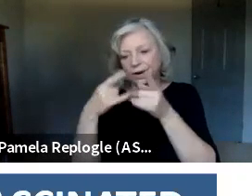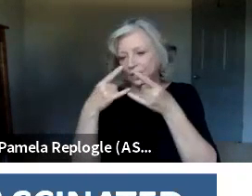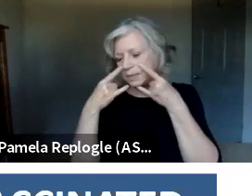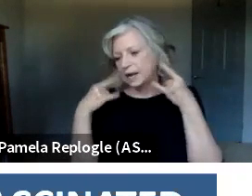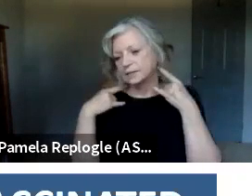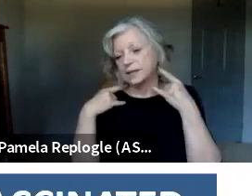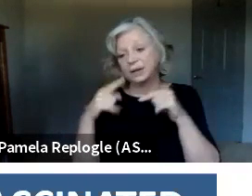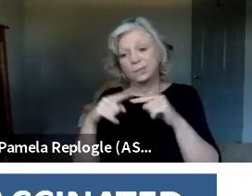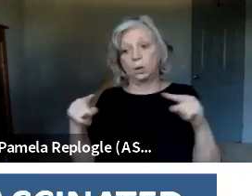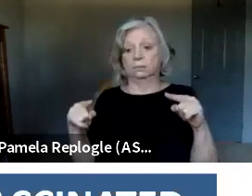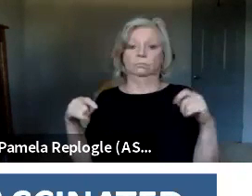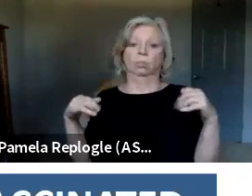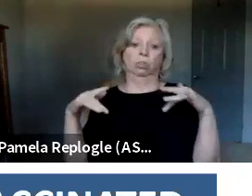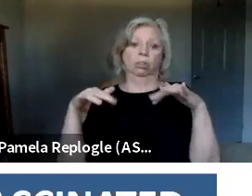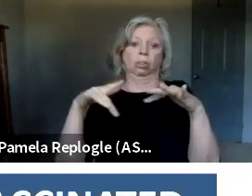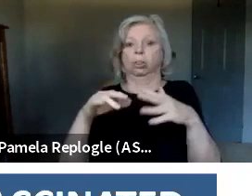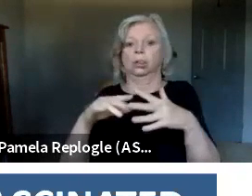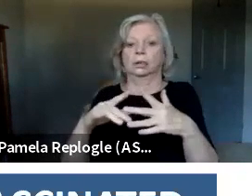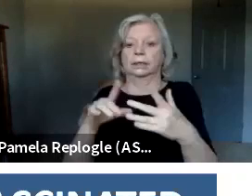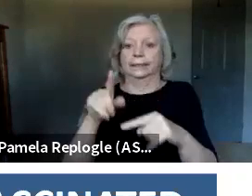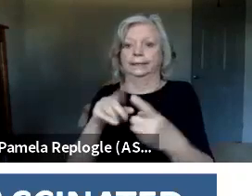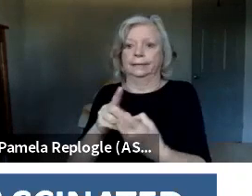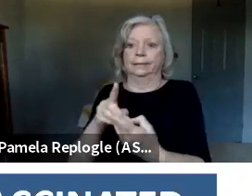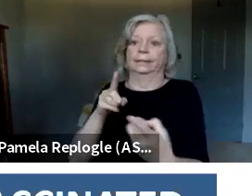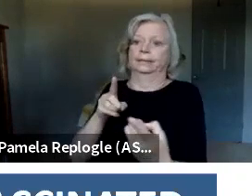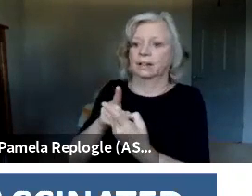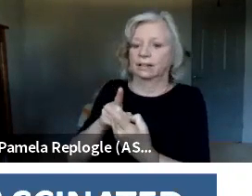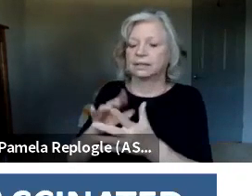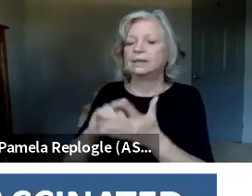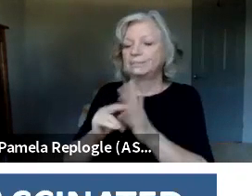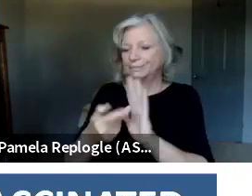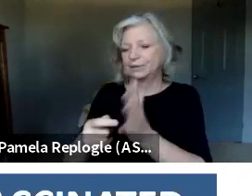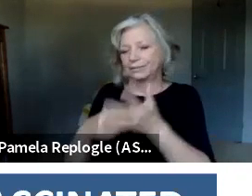it's crowded and you cannot physically distance.